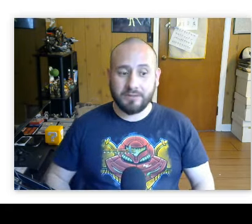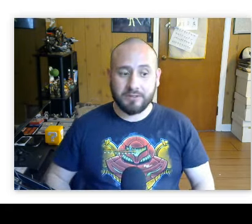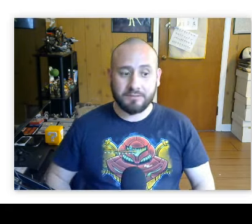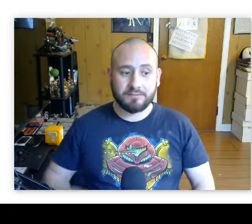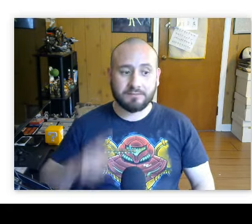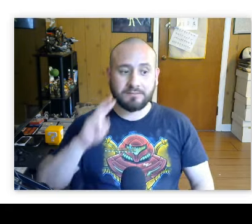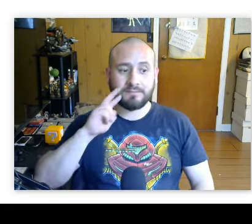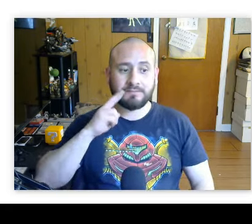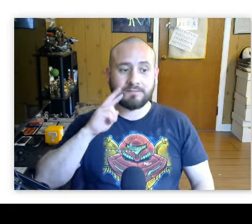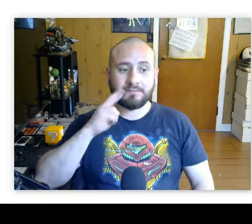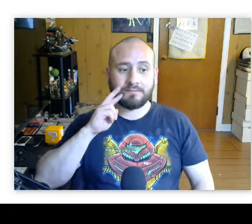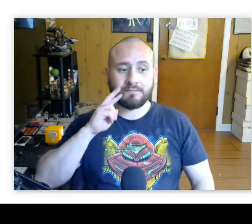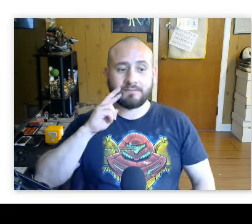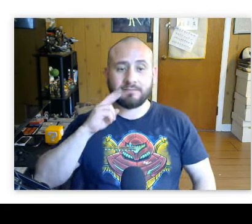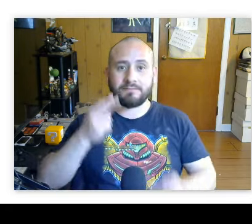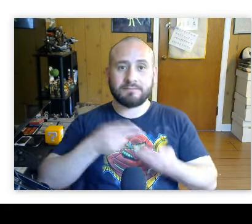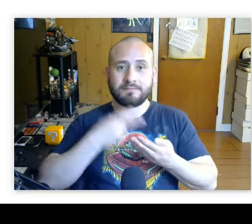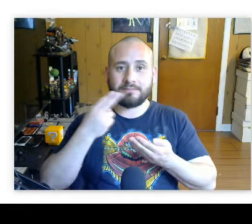vegetable soup,